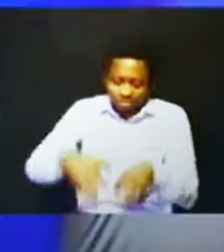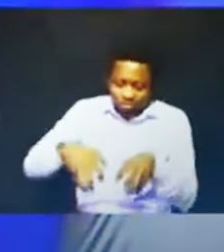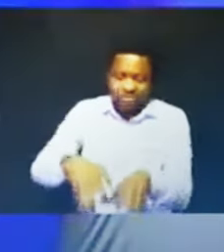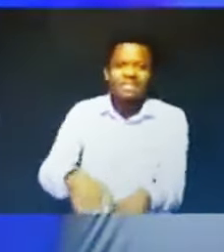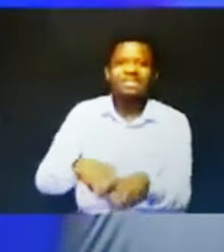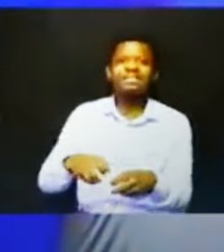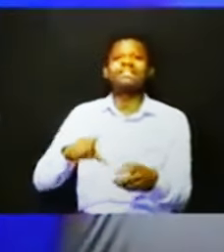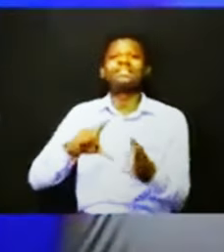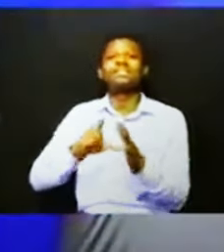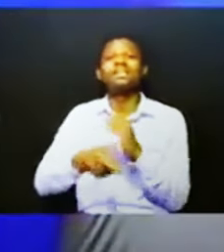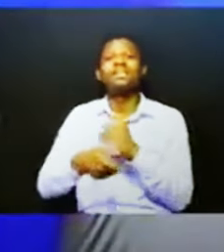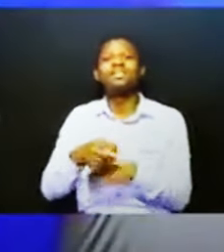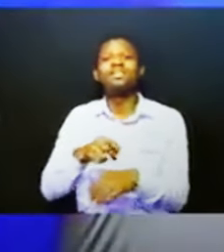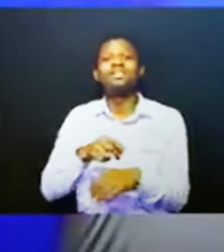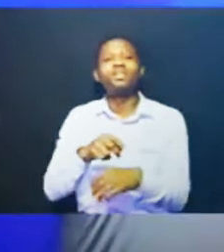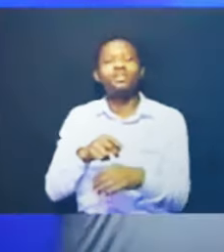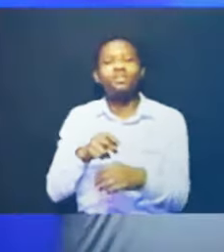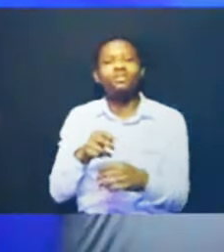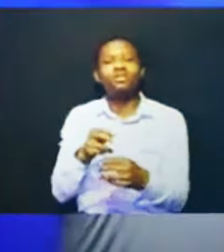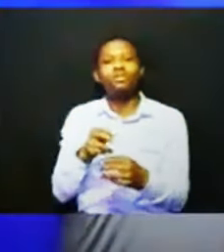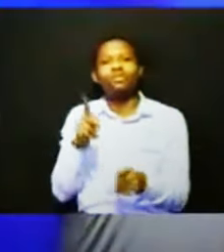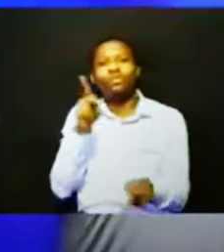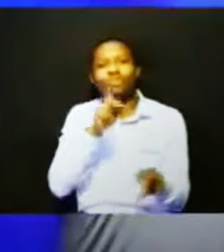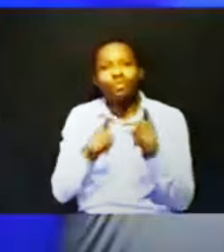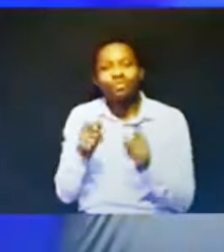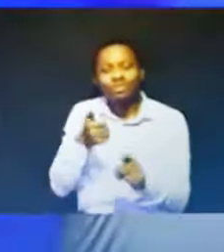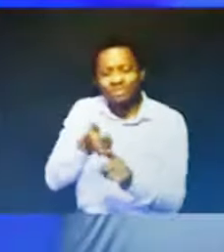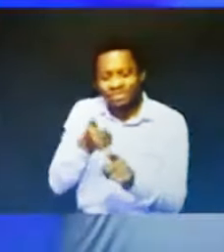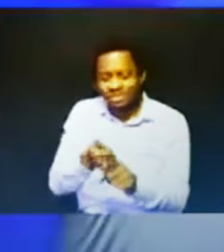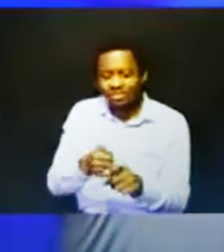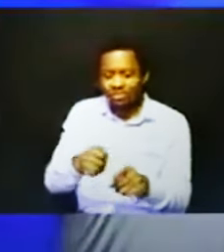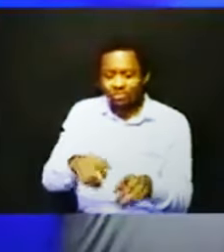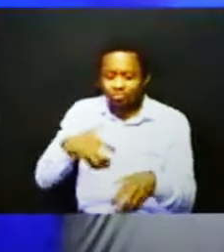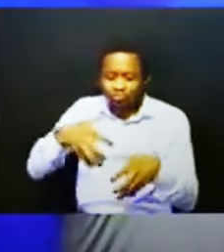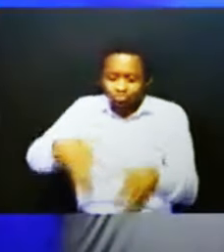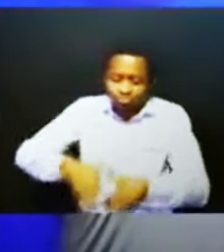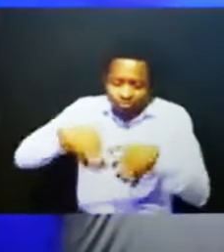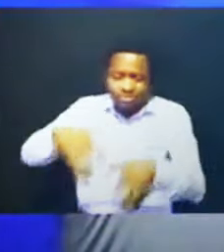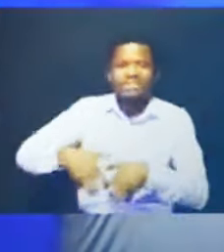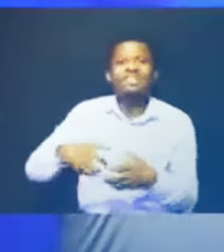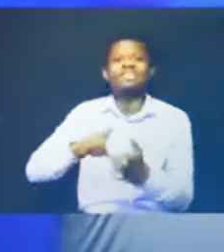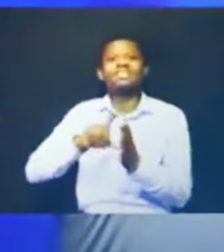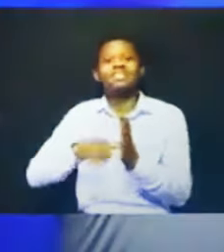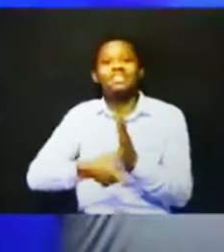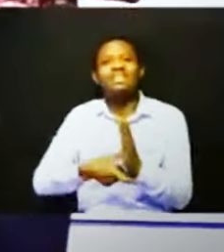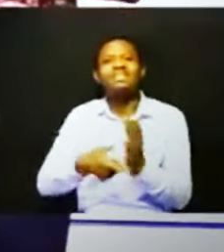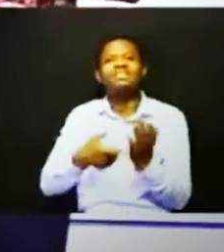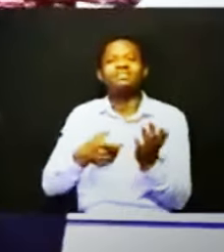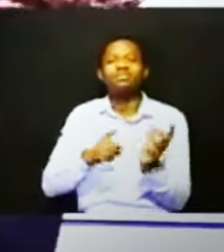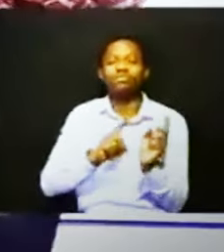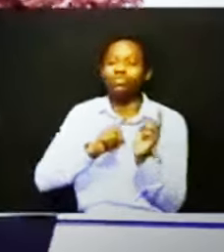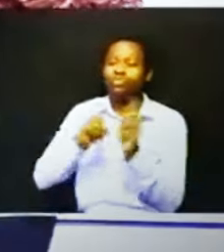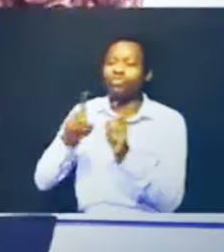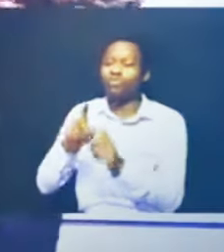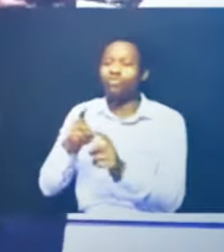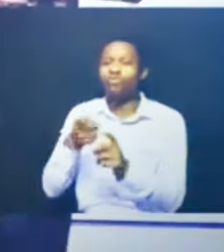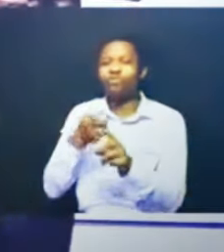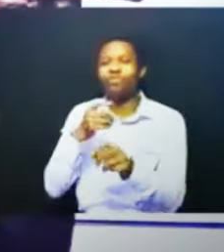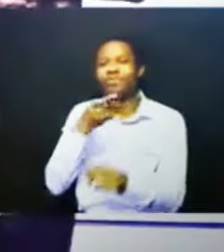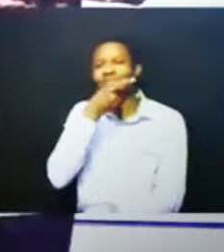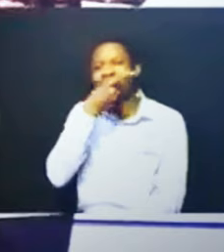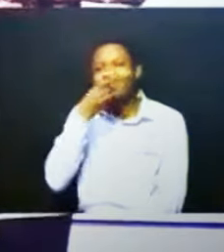with scepters and staffs. Then they went from the wilderness to Matana. Na